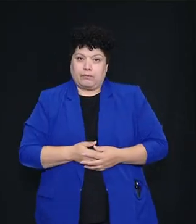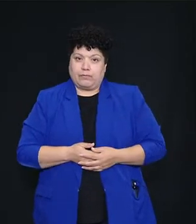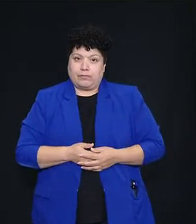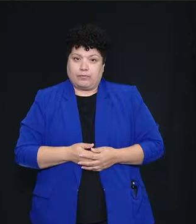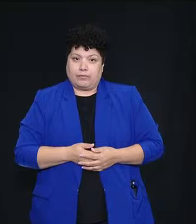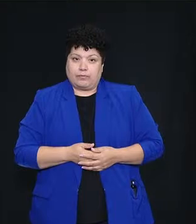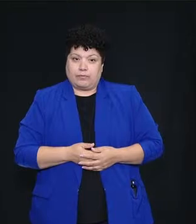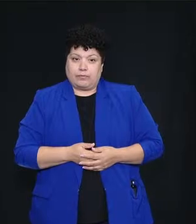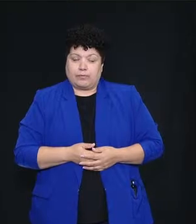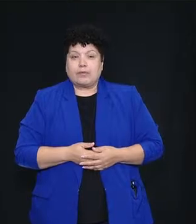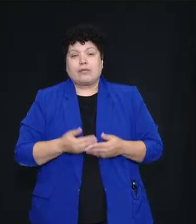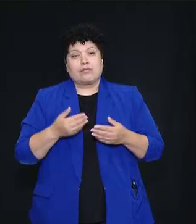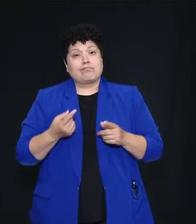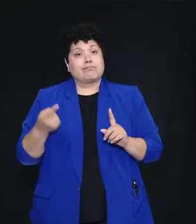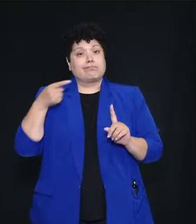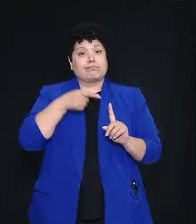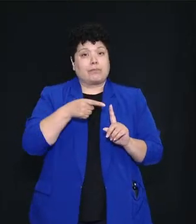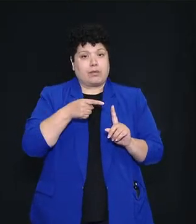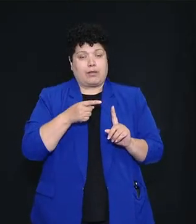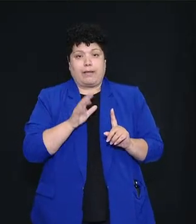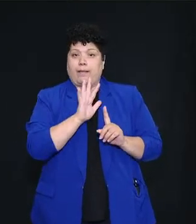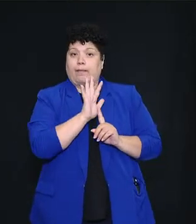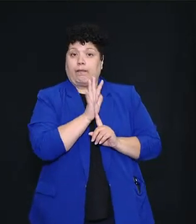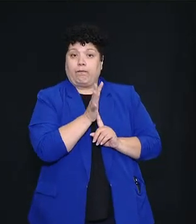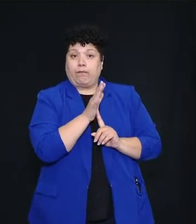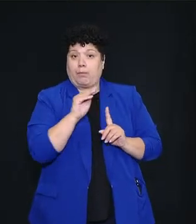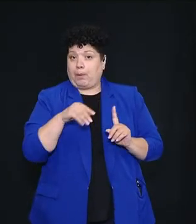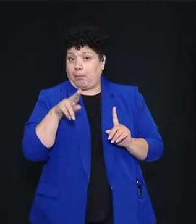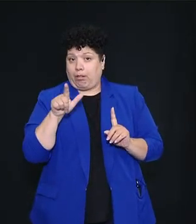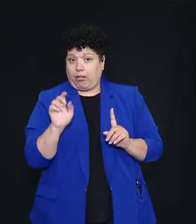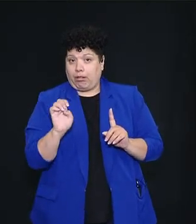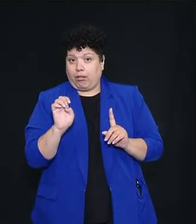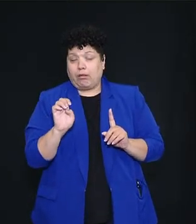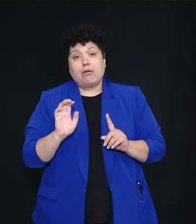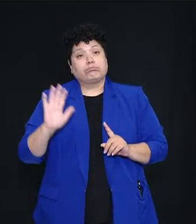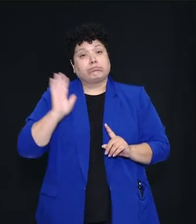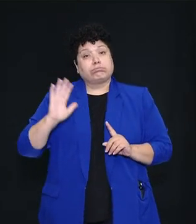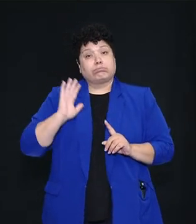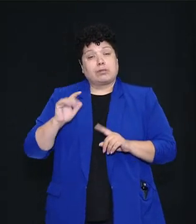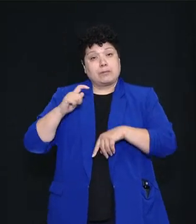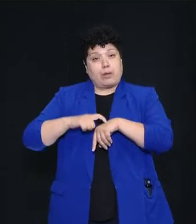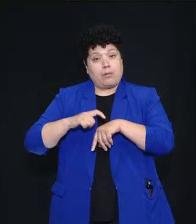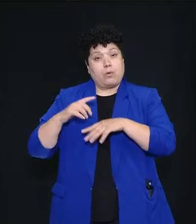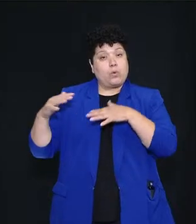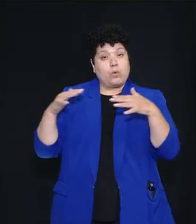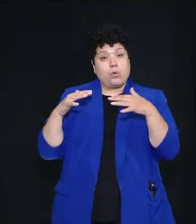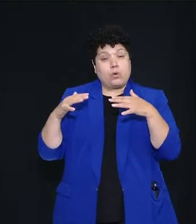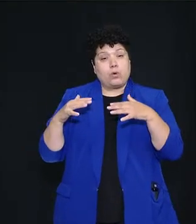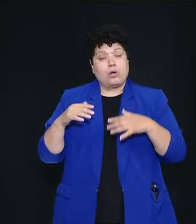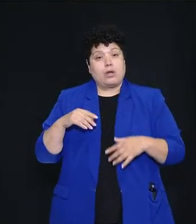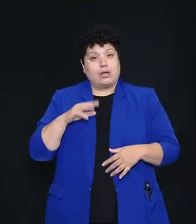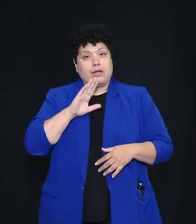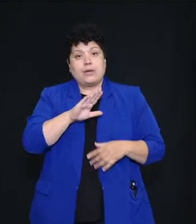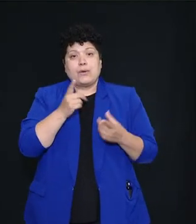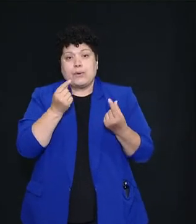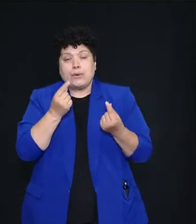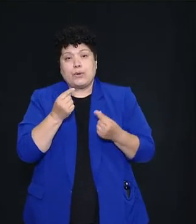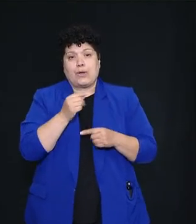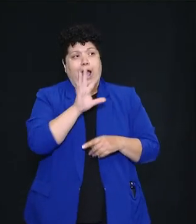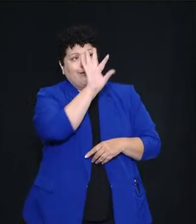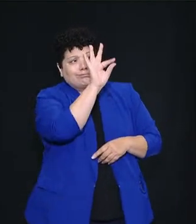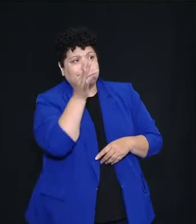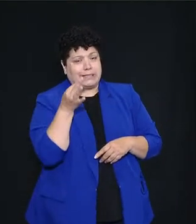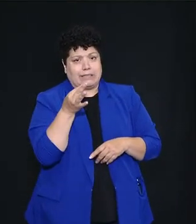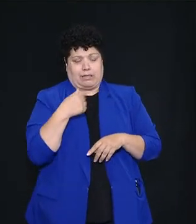Let us return to the maple leaf. In wartime, soldiers used those leaves for